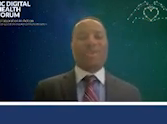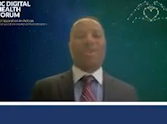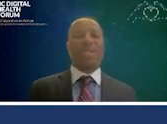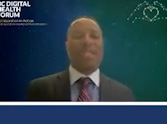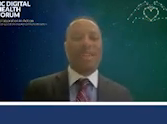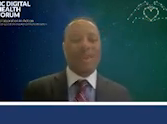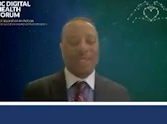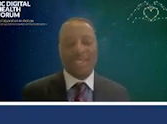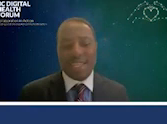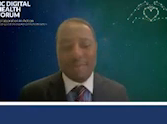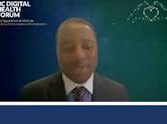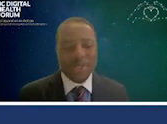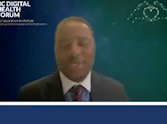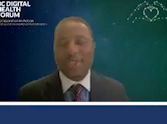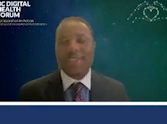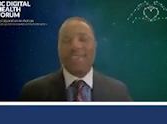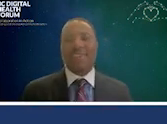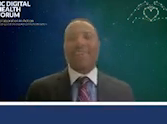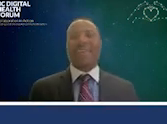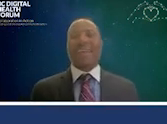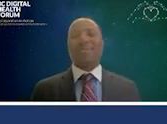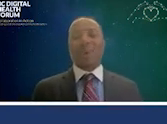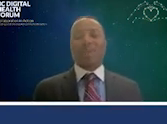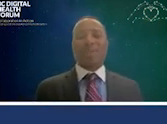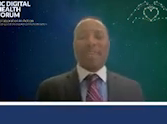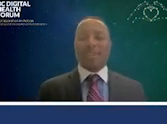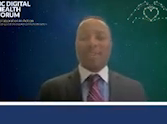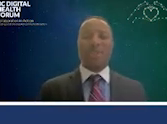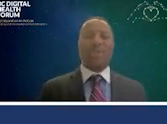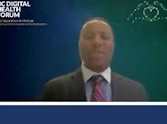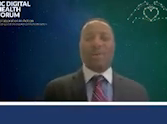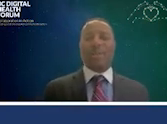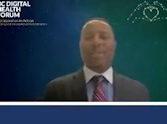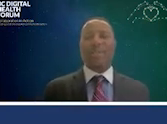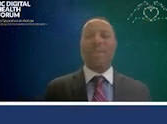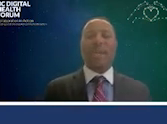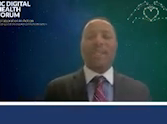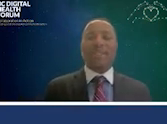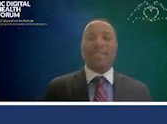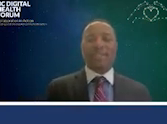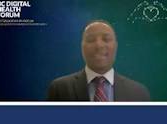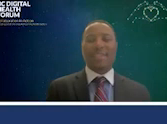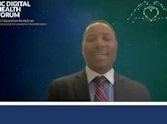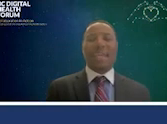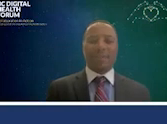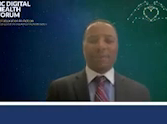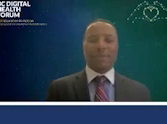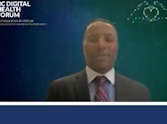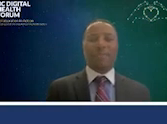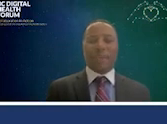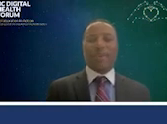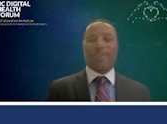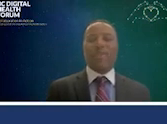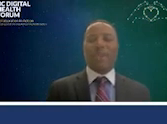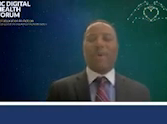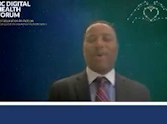the strategic context, like I mentioned, it's an important issue, a complex one at that touches